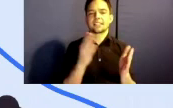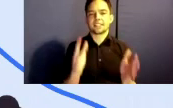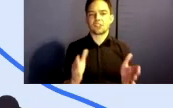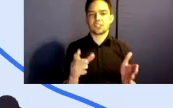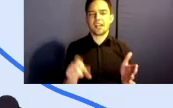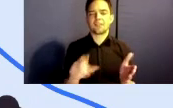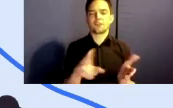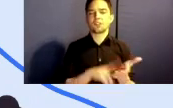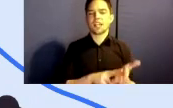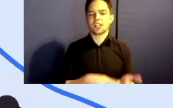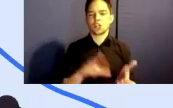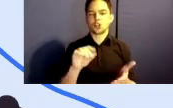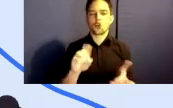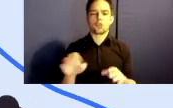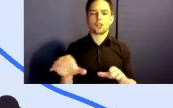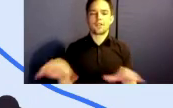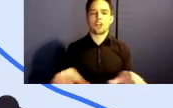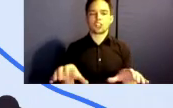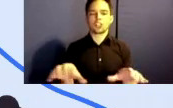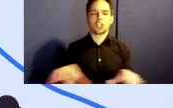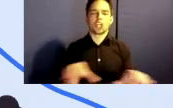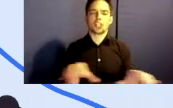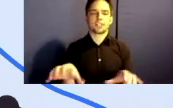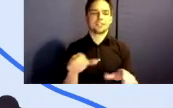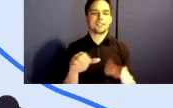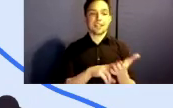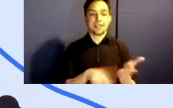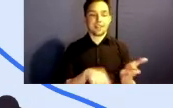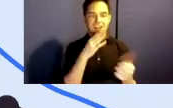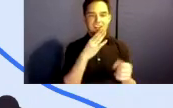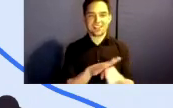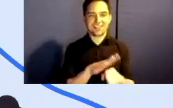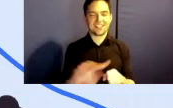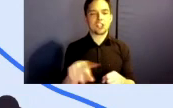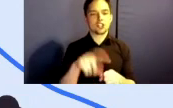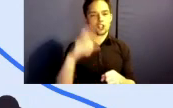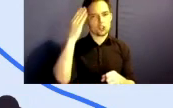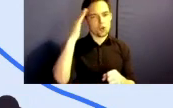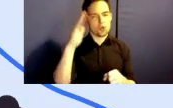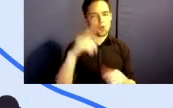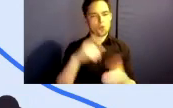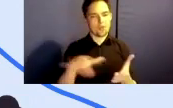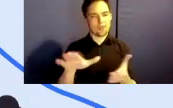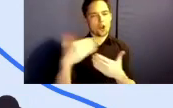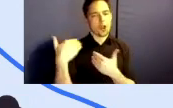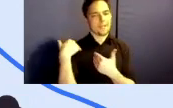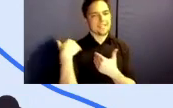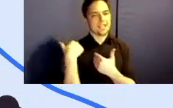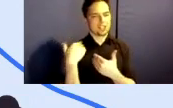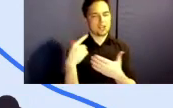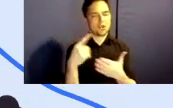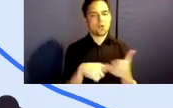trained. Signing code of conduct is not enough. All of them should know what's their obligation and what they should not